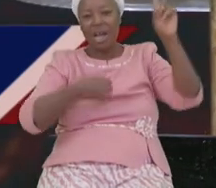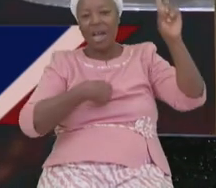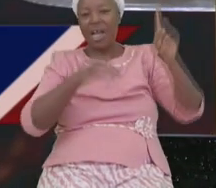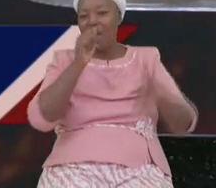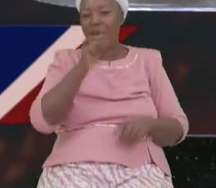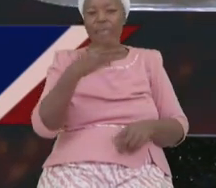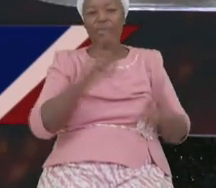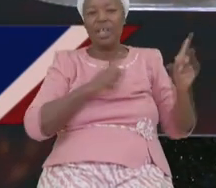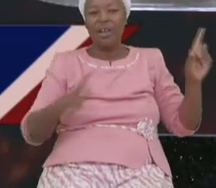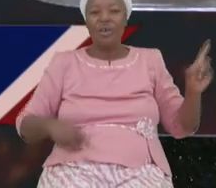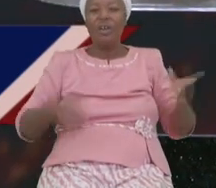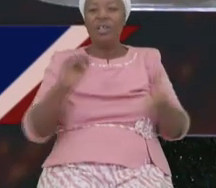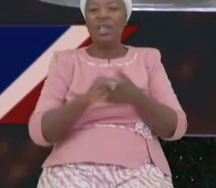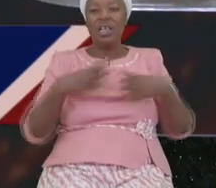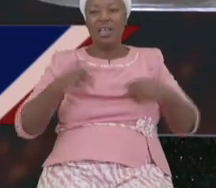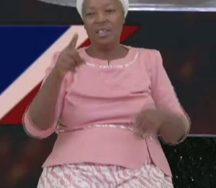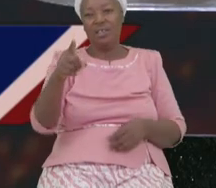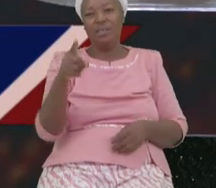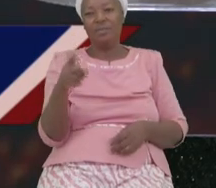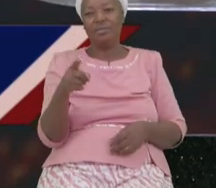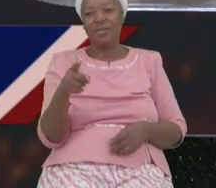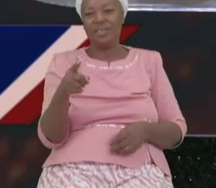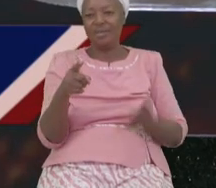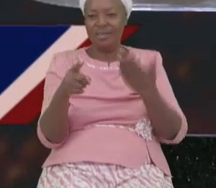Lord that healeth thee.